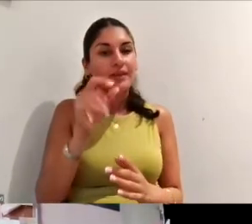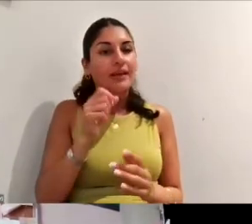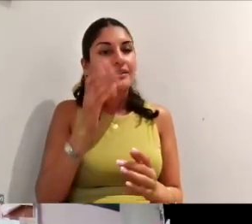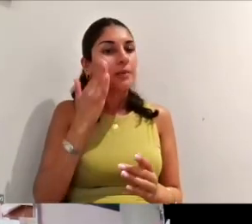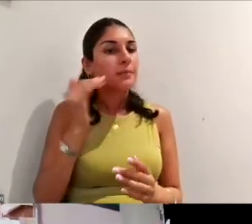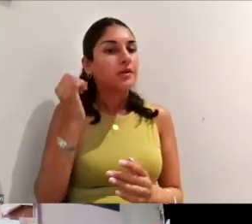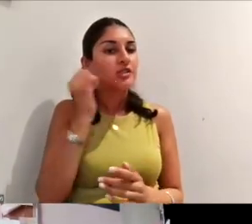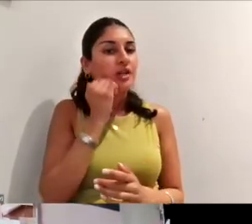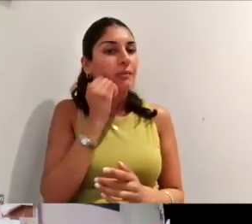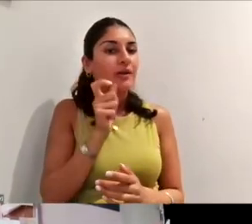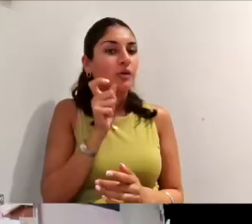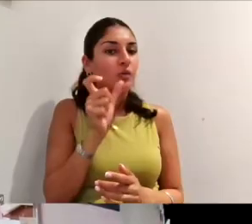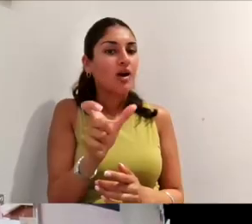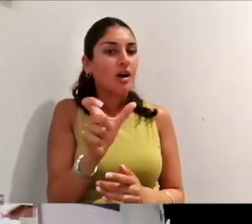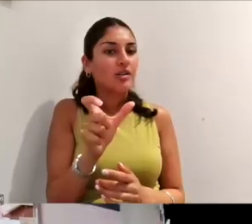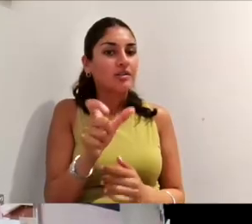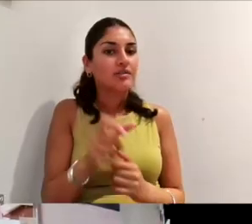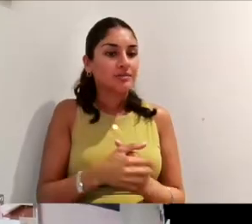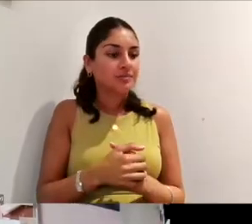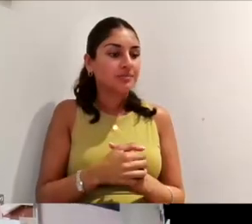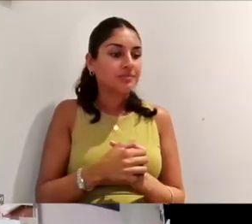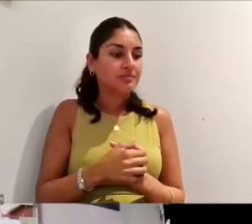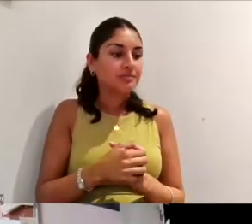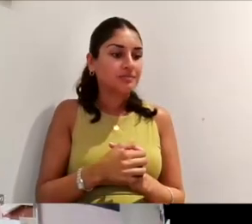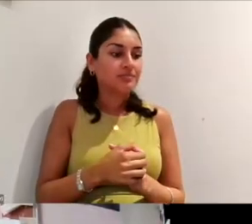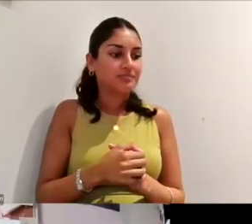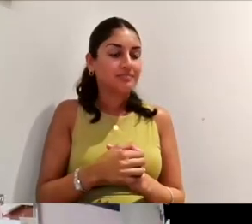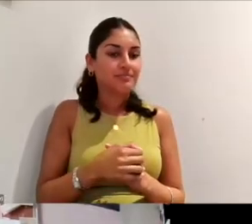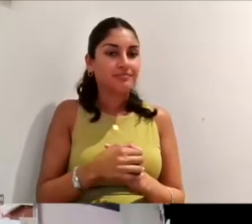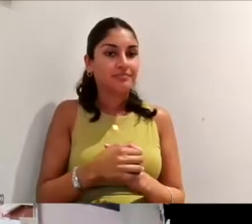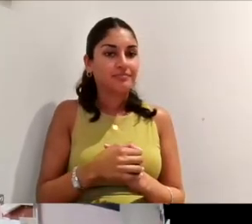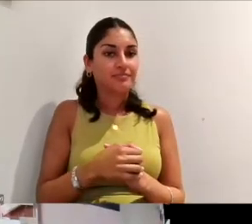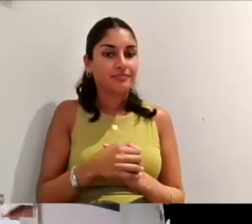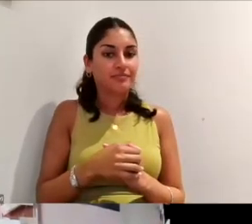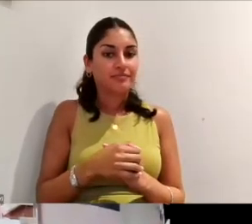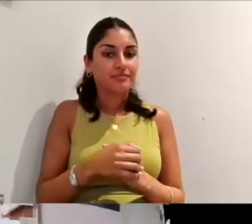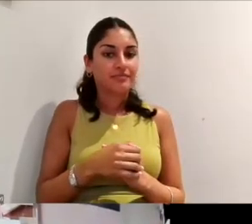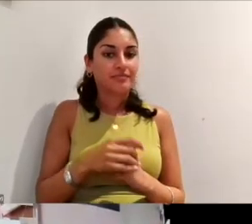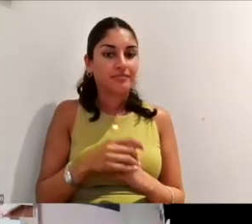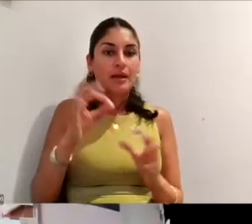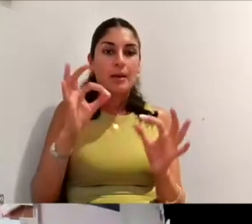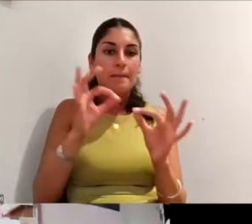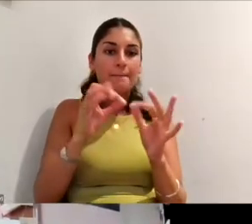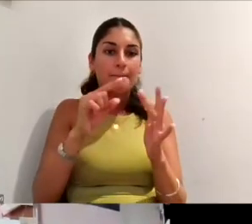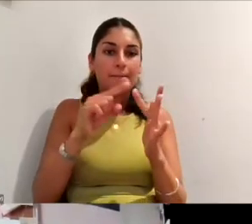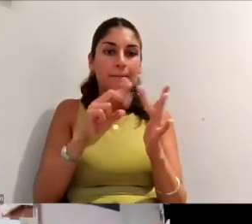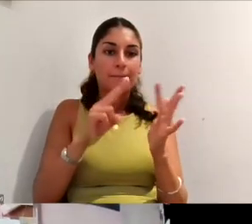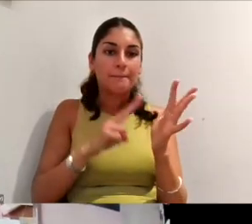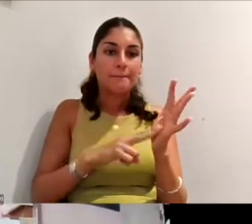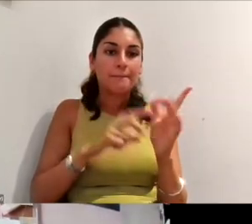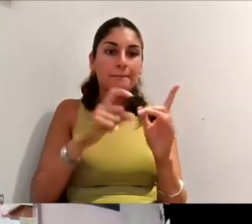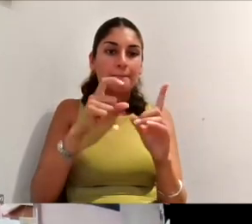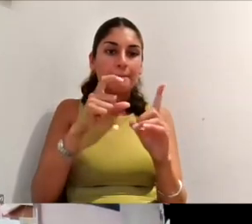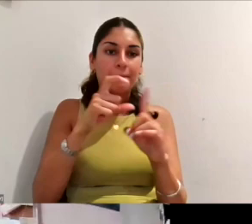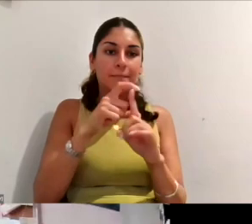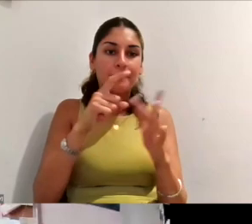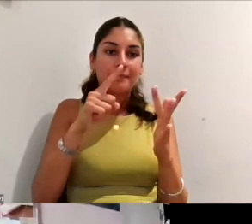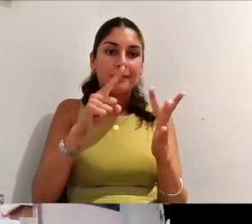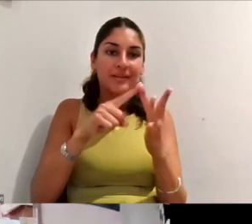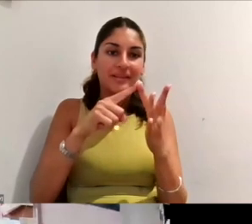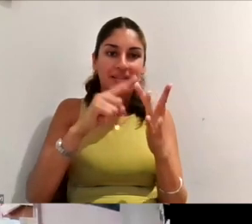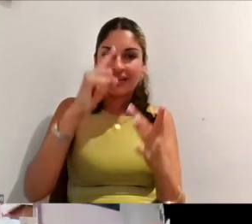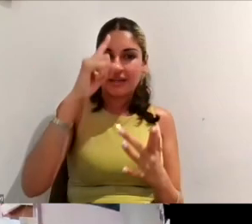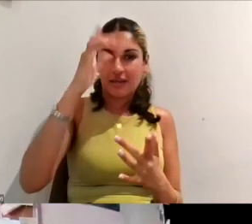words in it. Fire are ankle dolls. Bindi is the thing that you wear on your